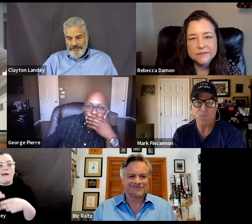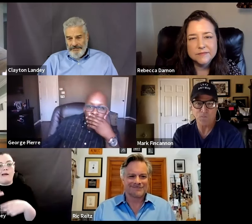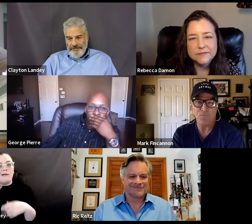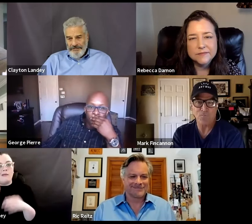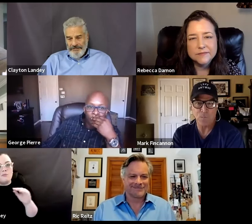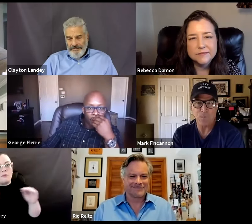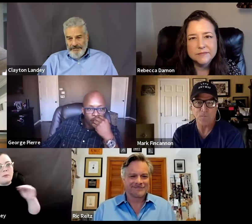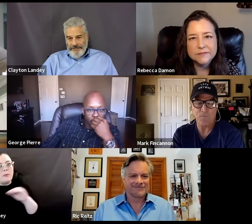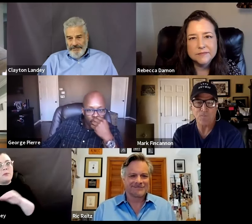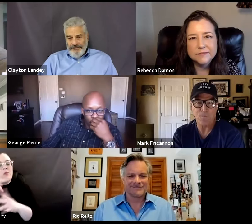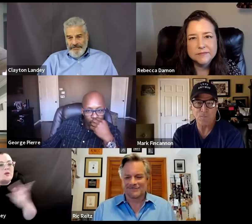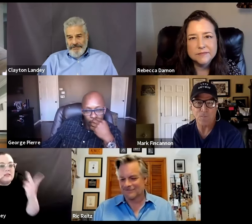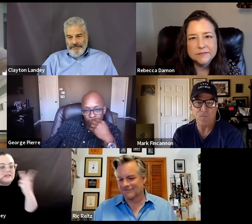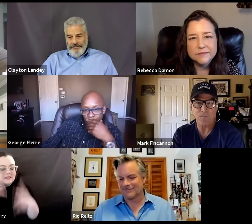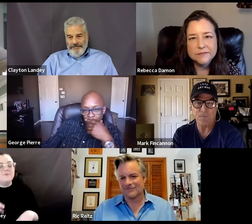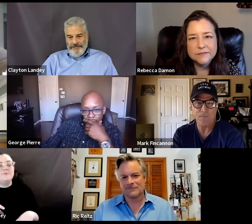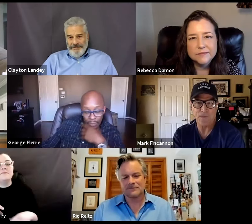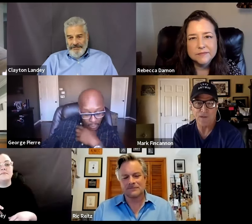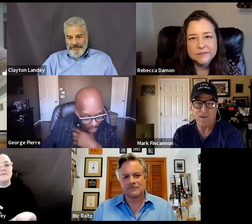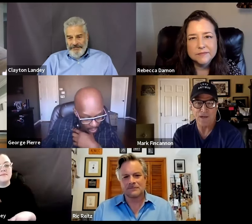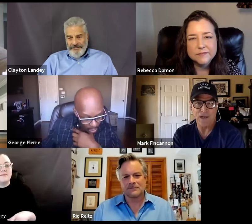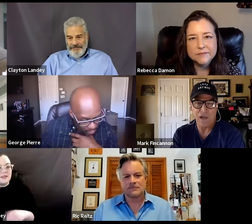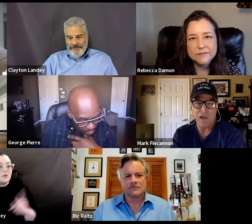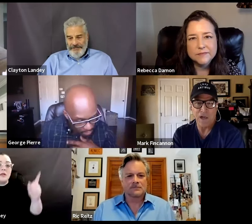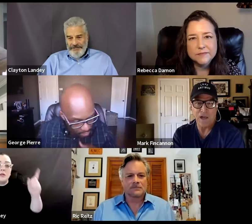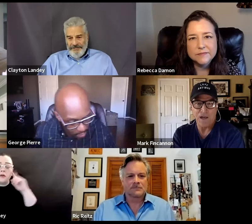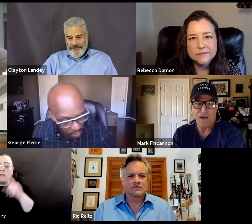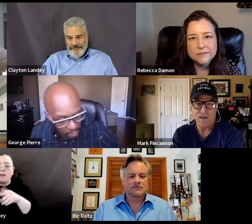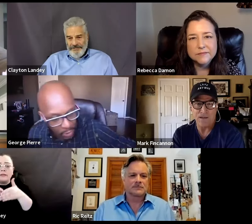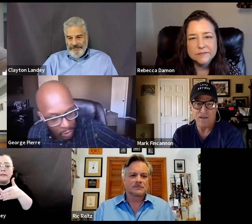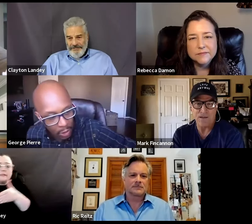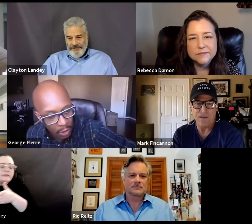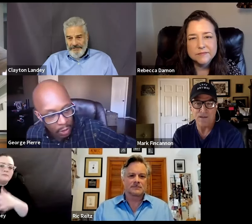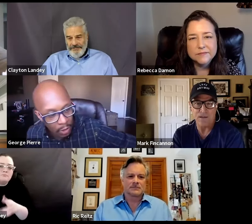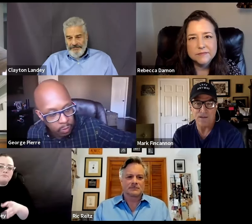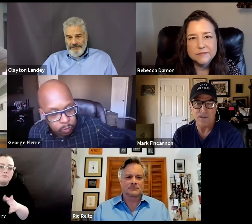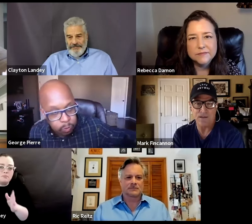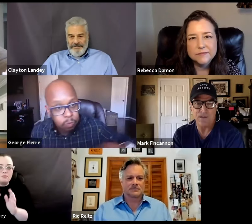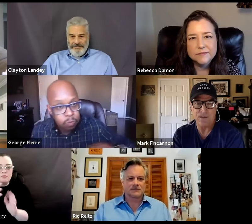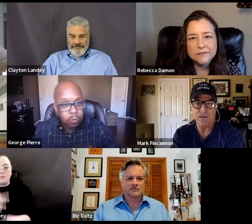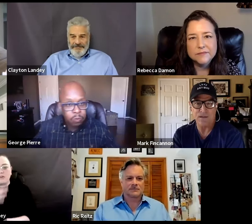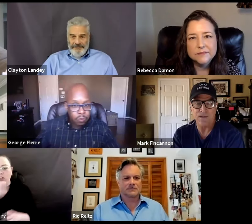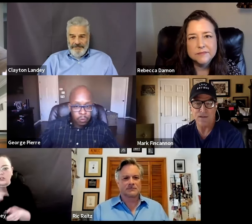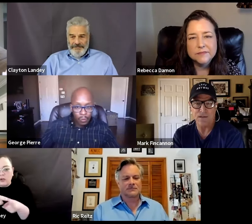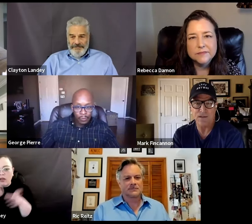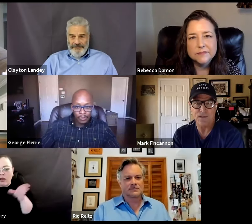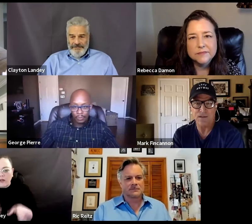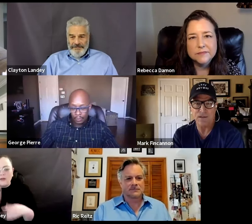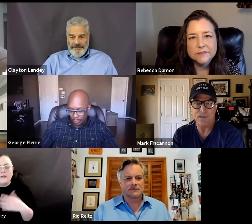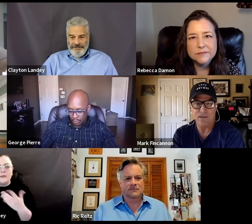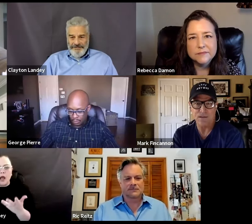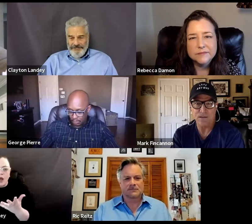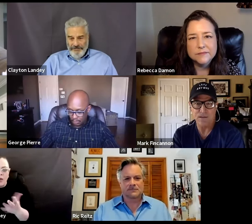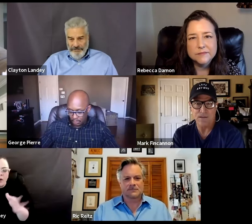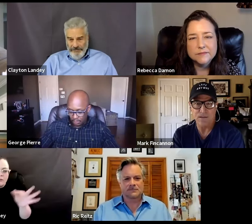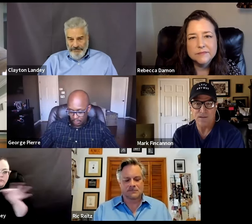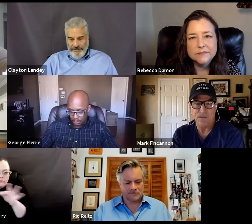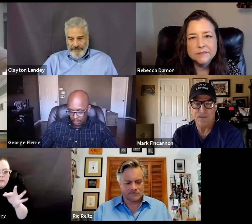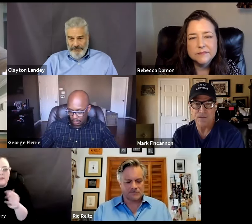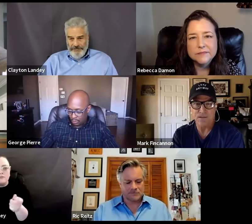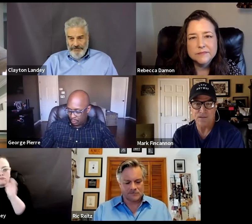So today we're going to hear from leading industry professionals who dig into the ever-changing production market in Atlanta, Georgia.